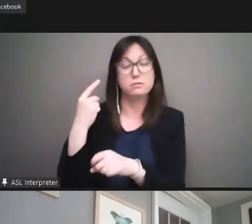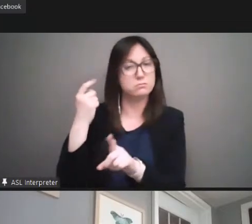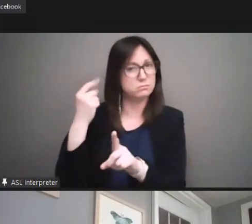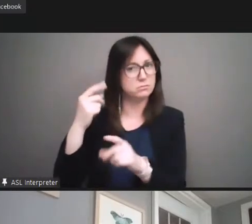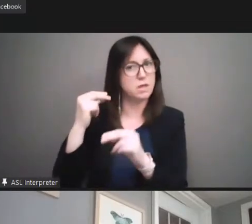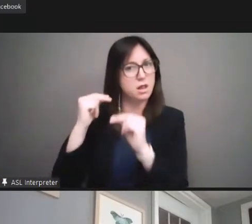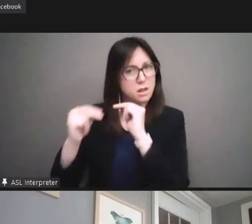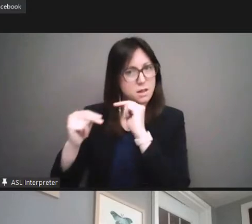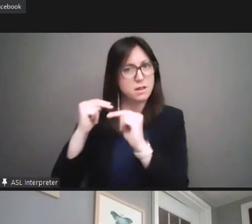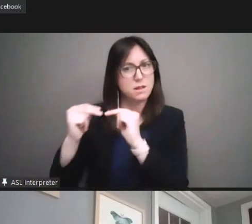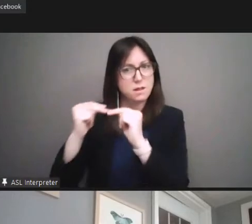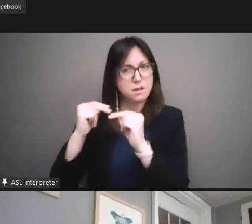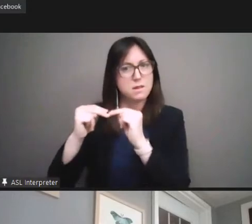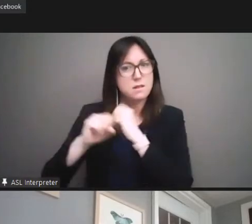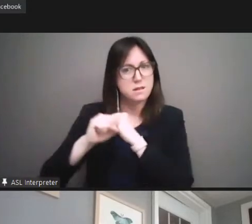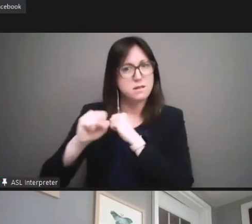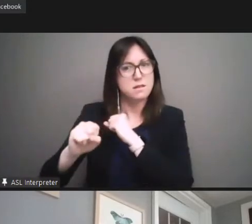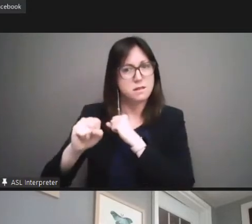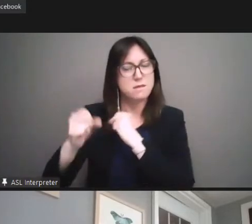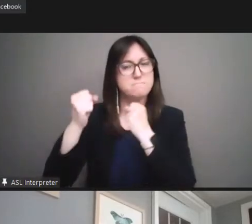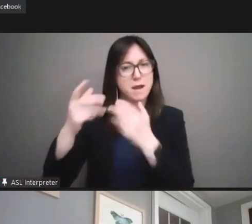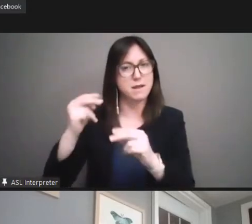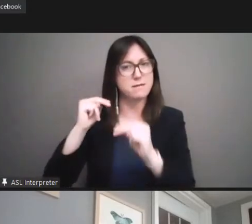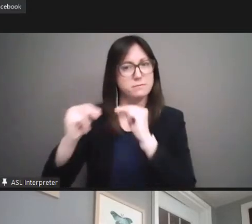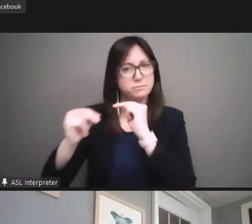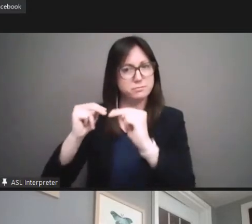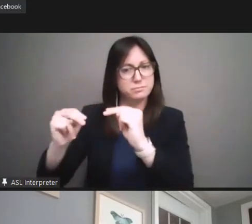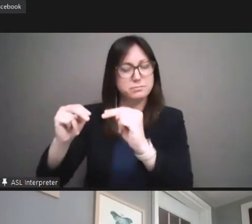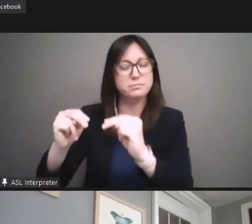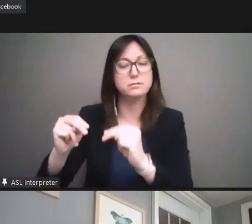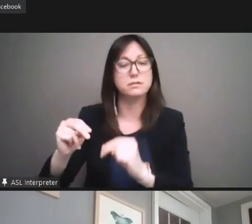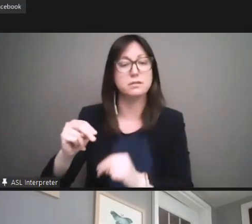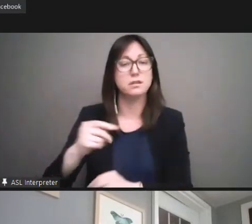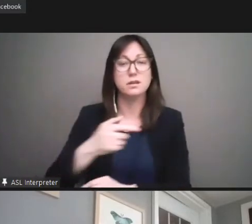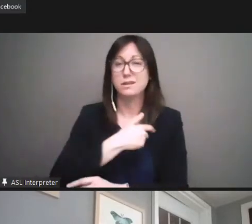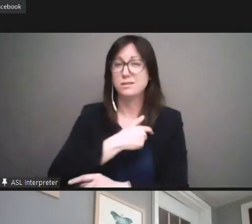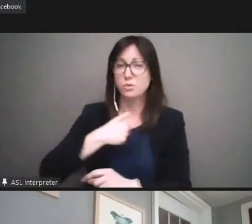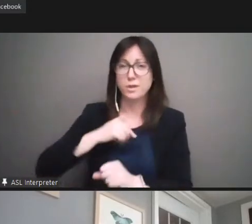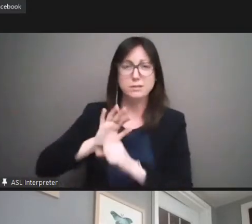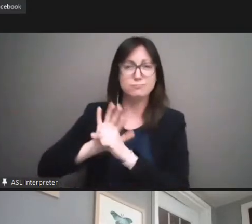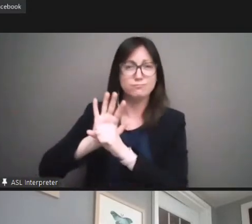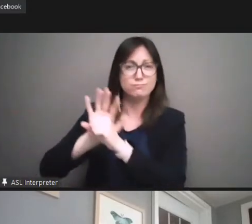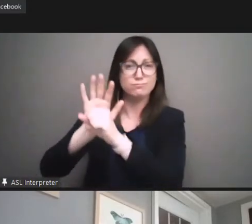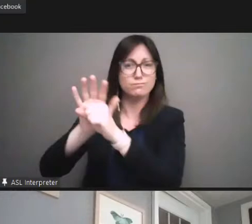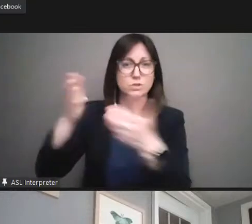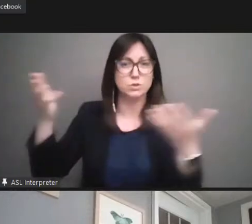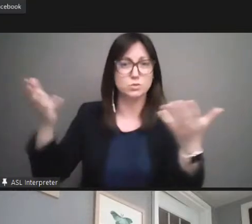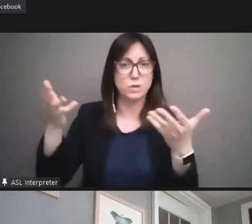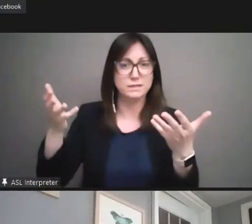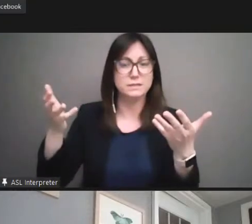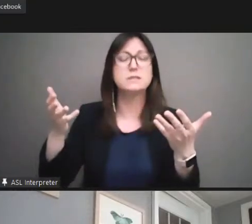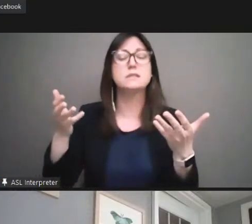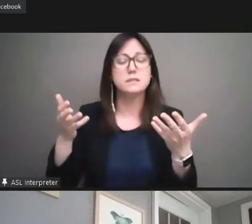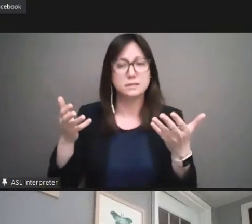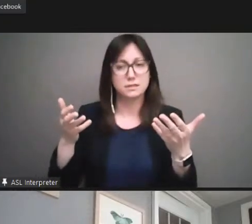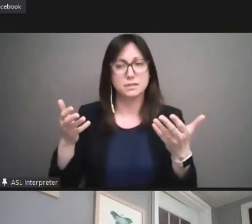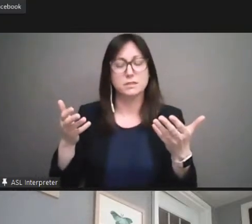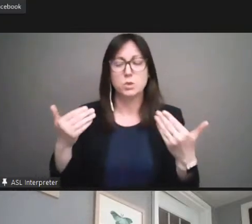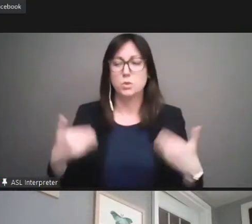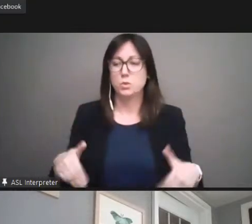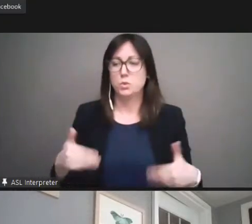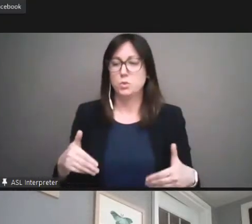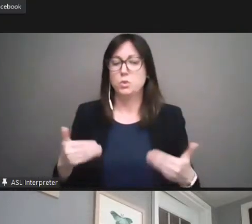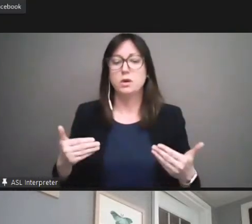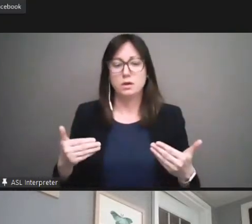and discussions. And one of the things that we had been advocating for at Students Nova Scotia was